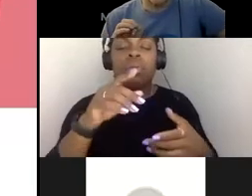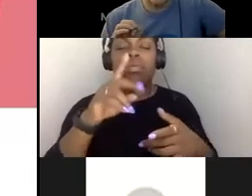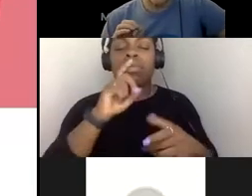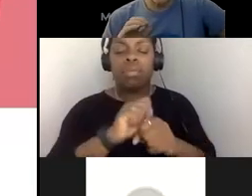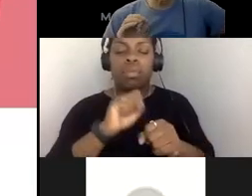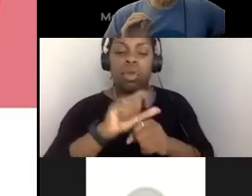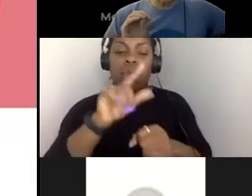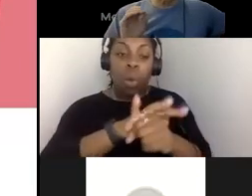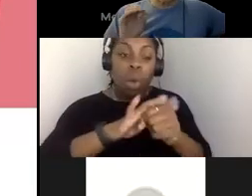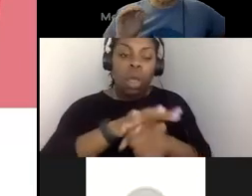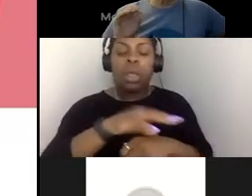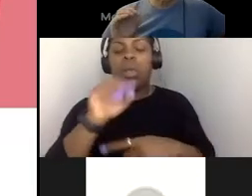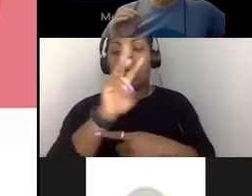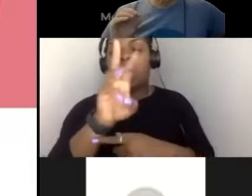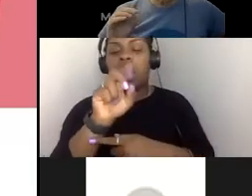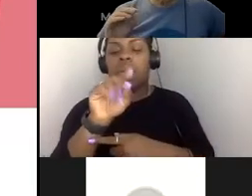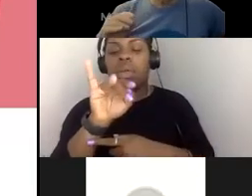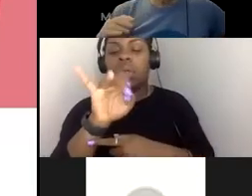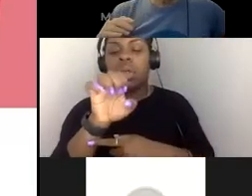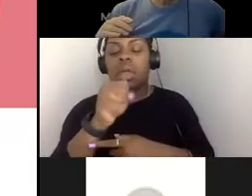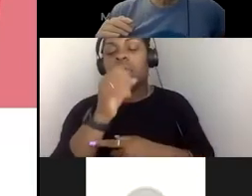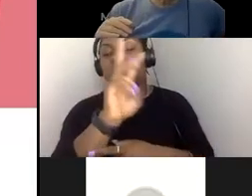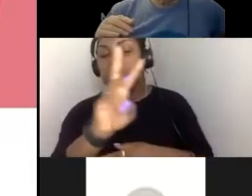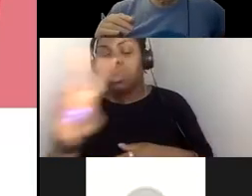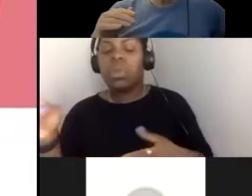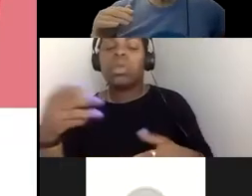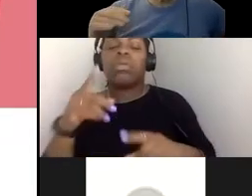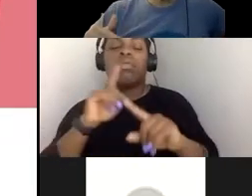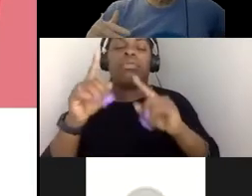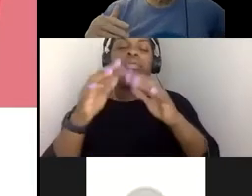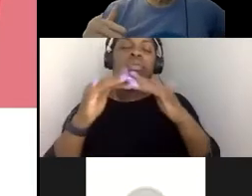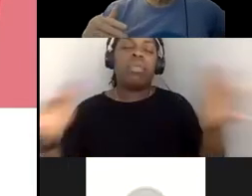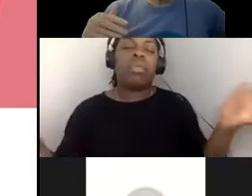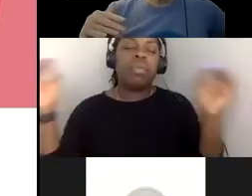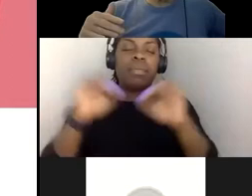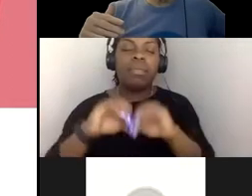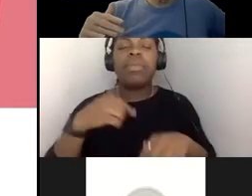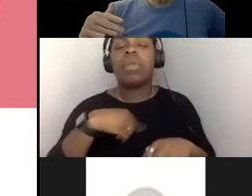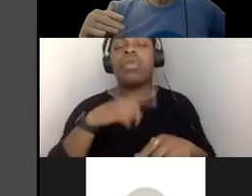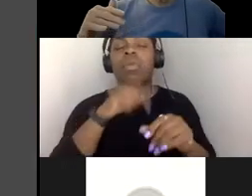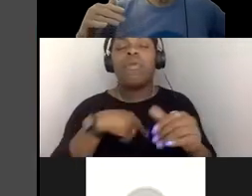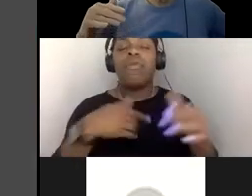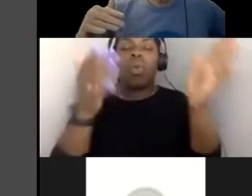and so forth. And then we also have a request form where